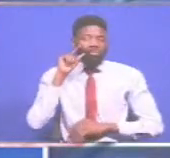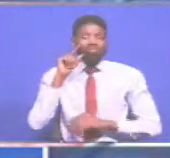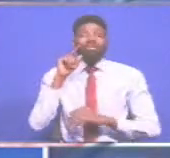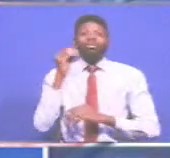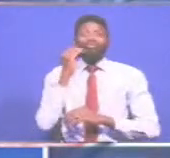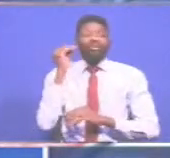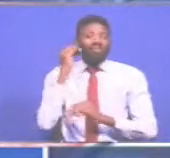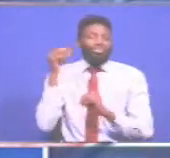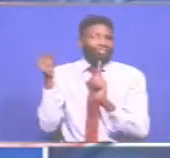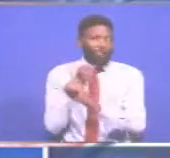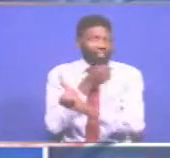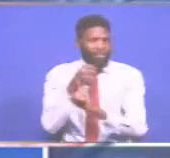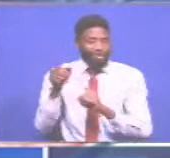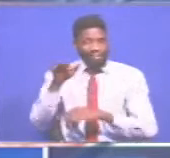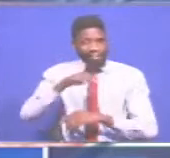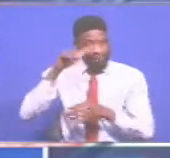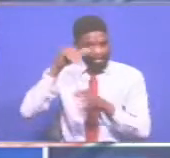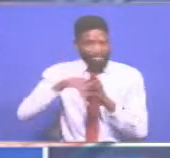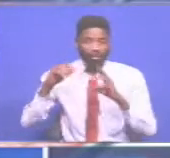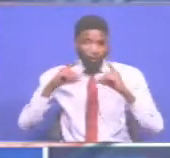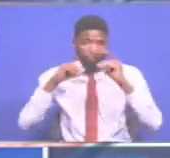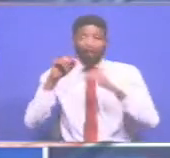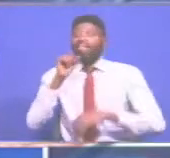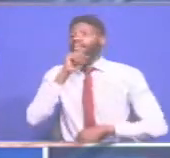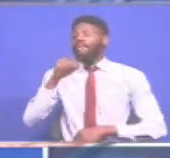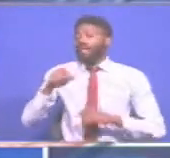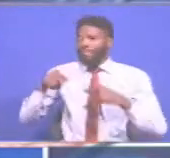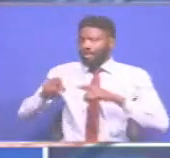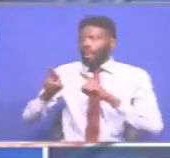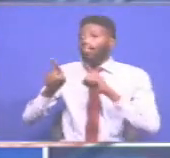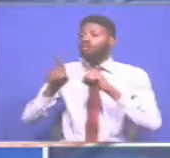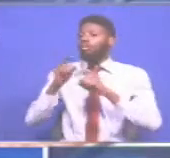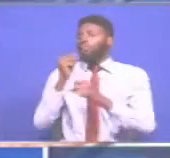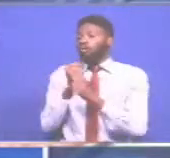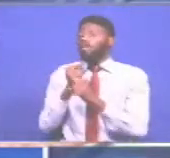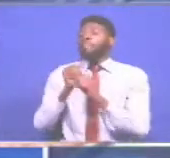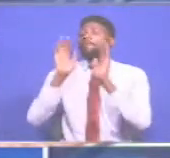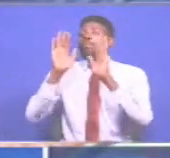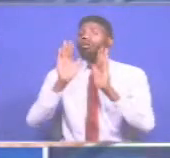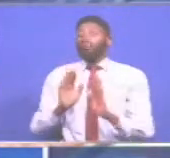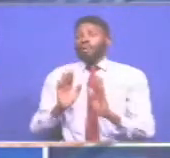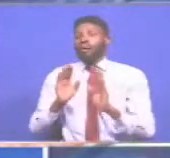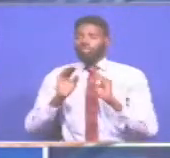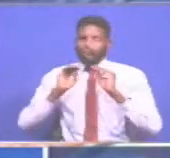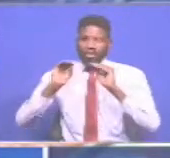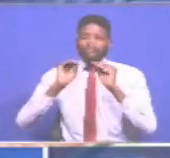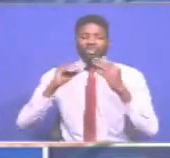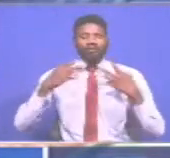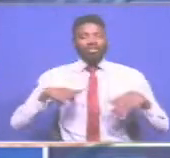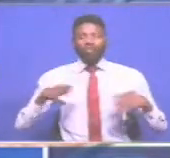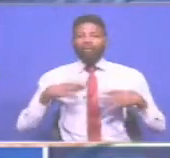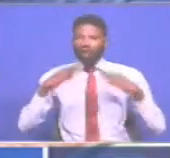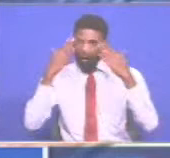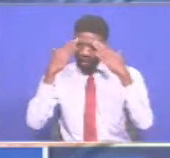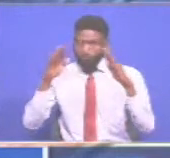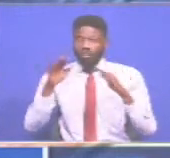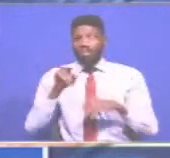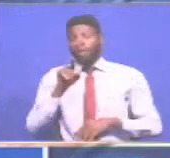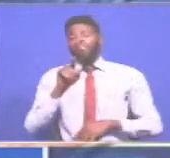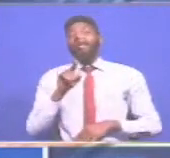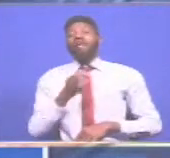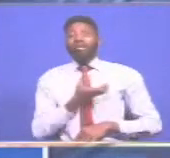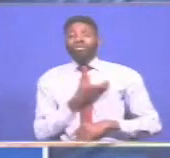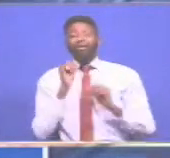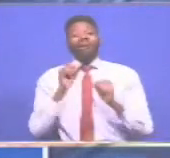says the elders play a vital role in civic education and their wise counsel can go a long way in eradicating moral